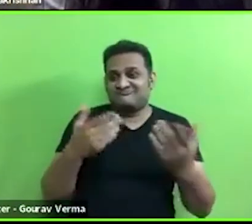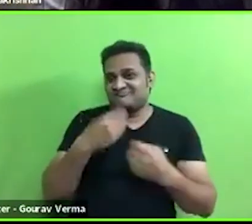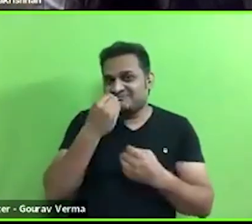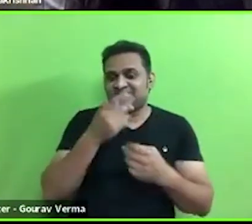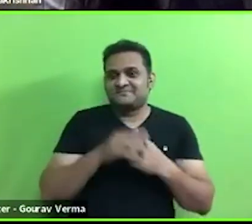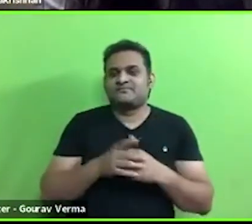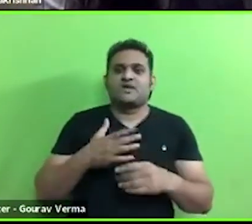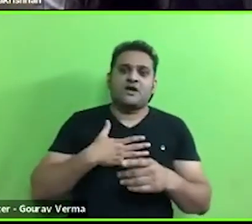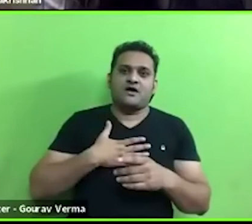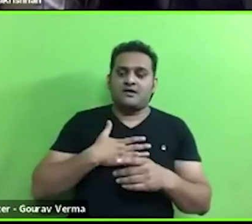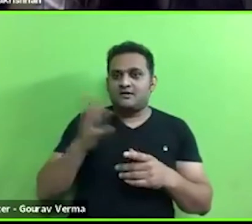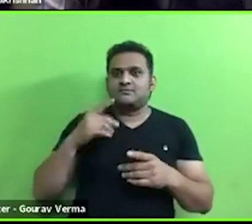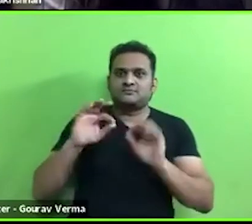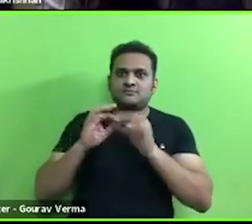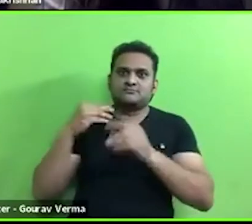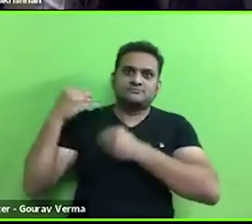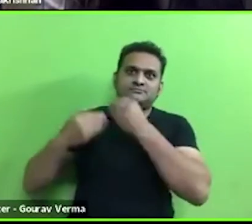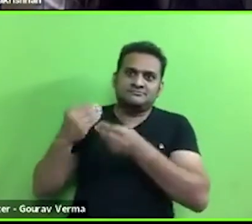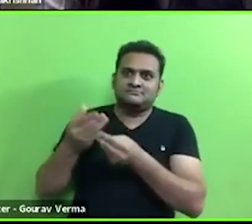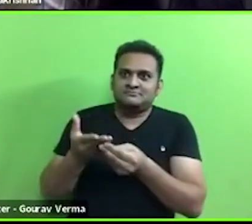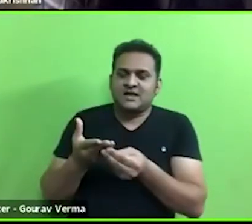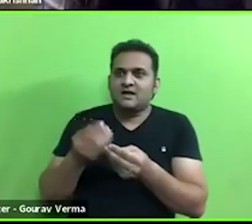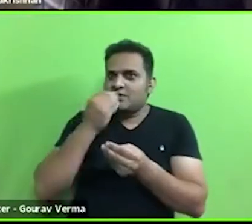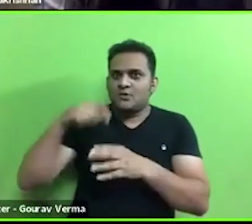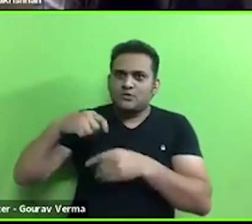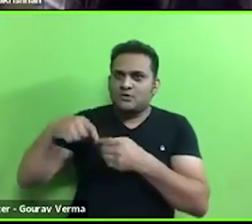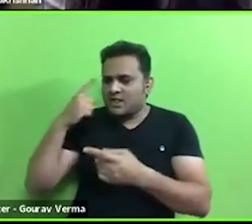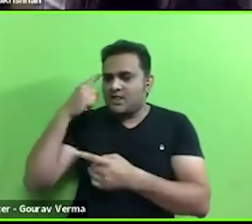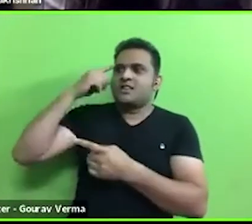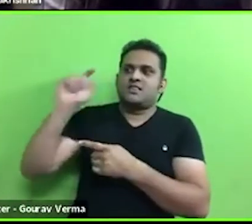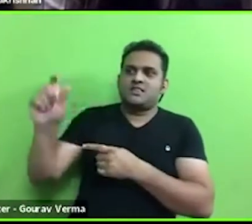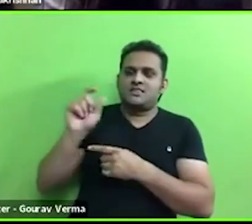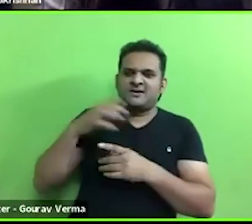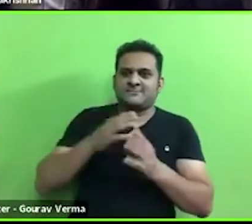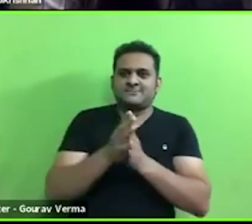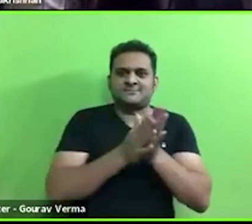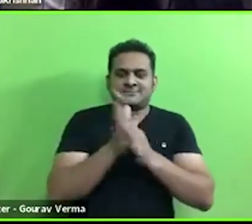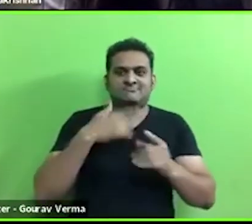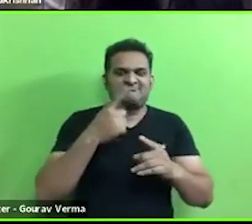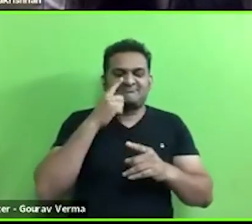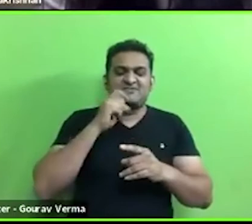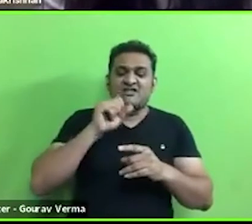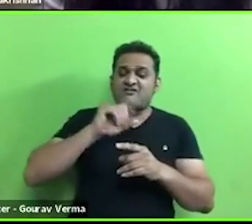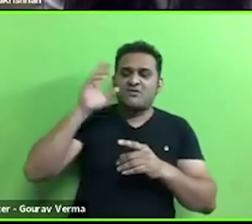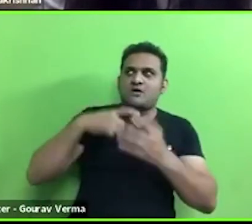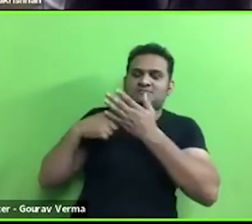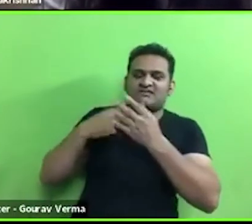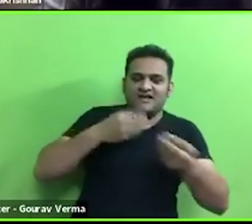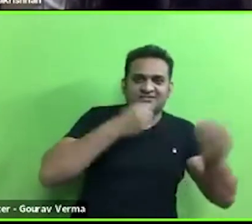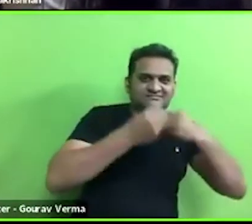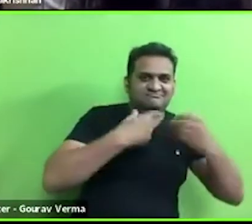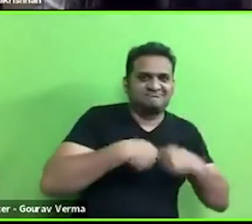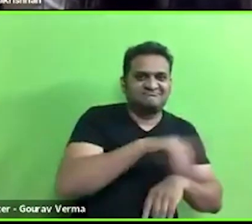That's my ancestral cuisine. Now that you remind me, I have to go and pay respects to my ancestors now by cooking